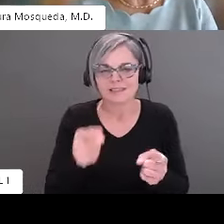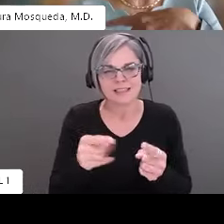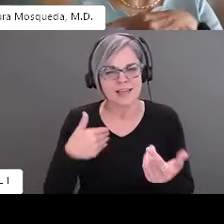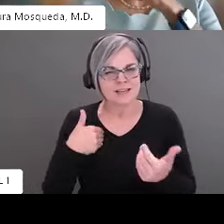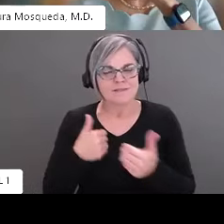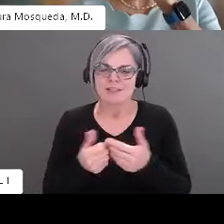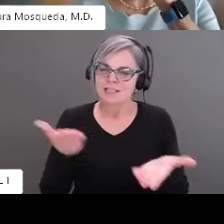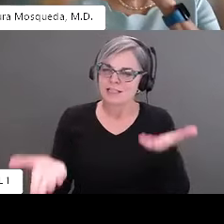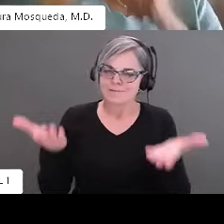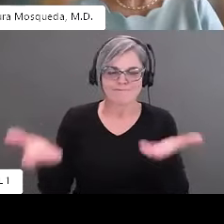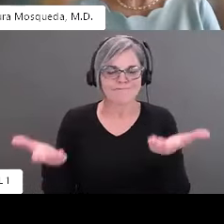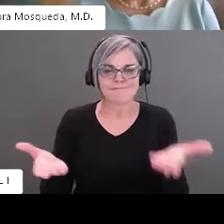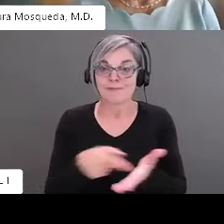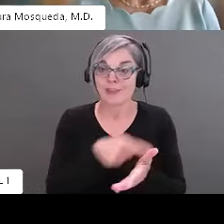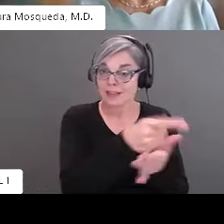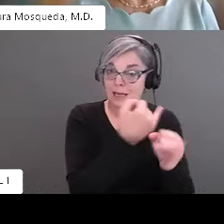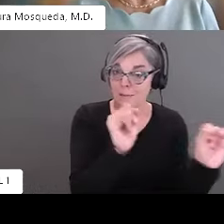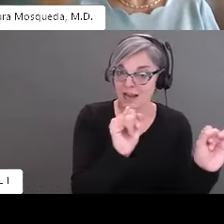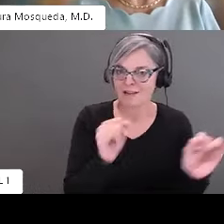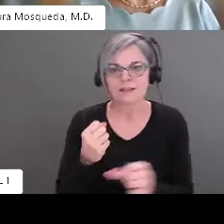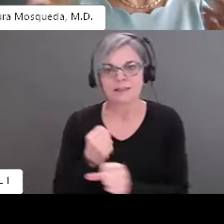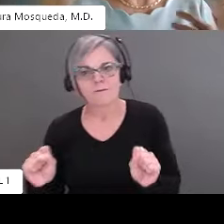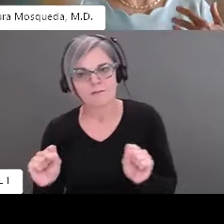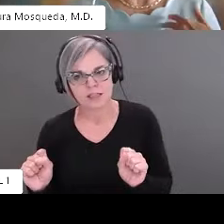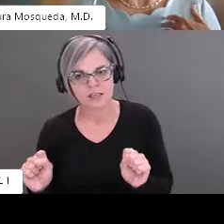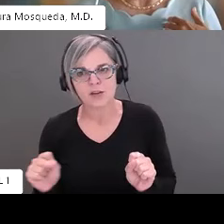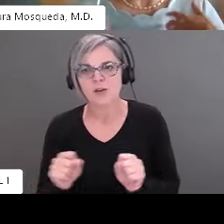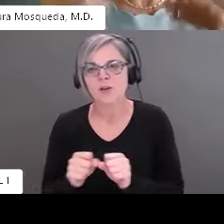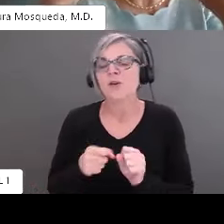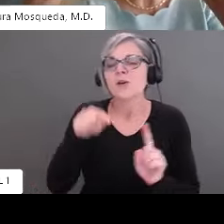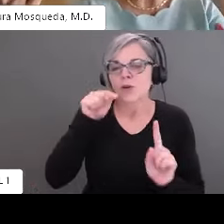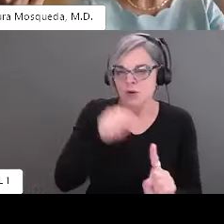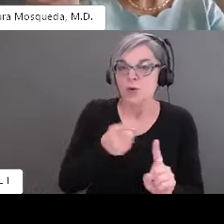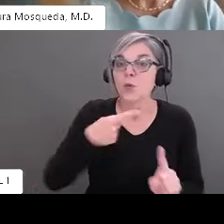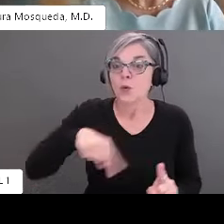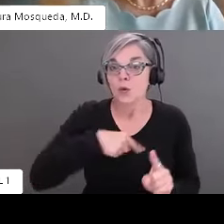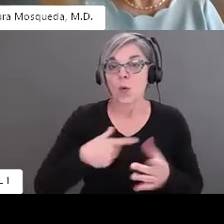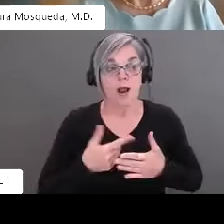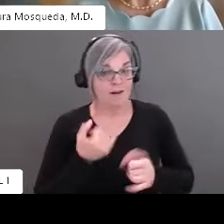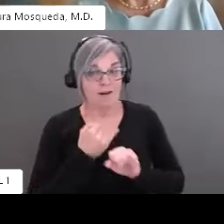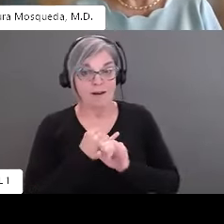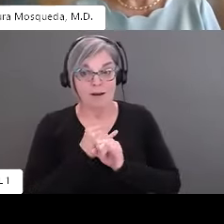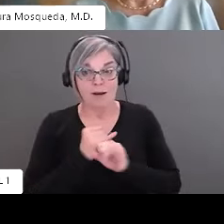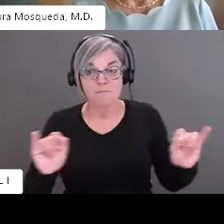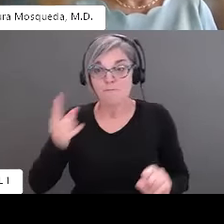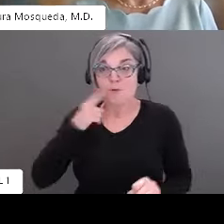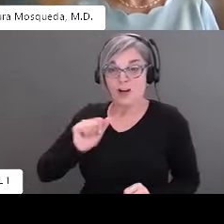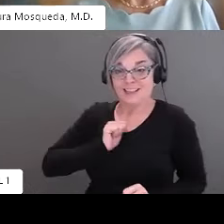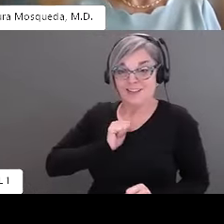says, and I'll show you her book in just a minute, we want autonomy for ourselves and safety for our loved